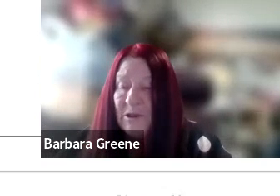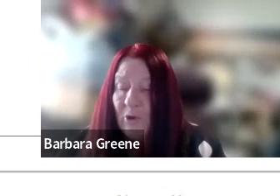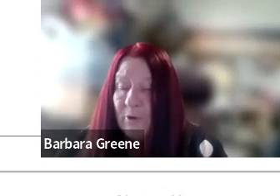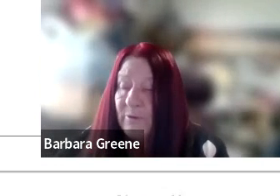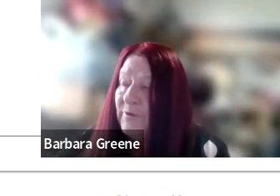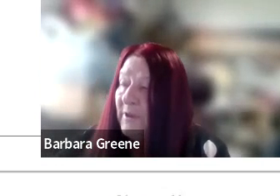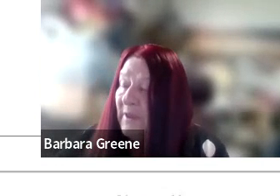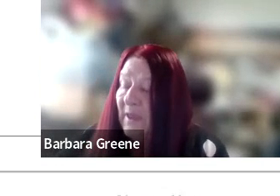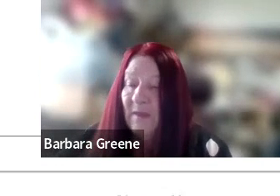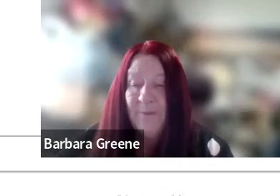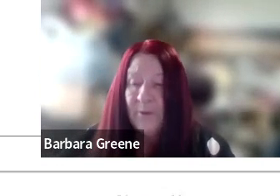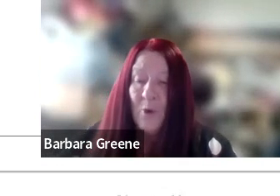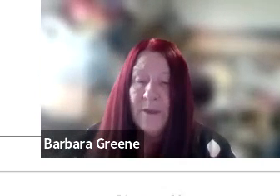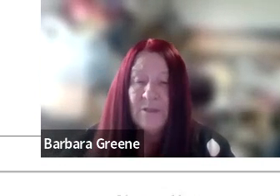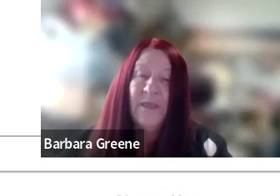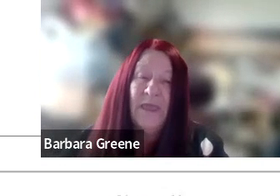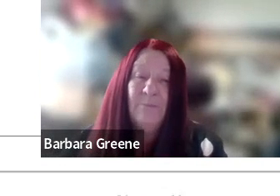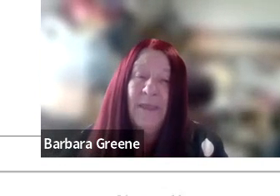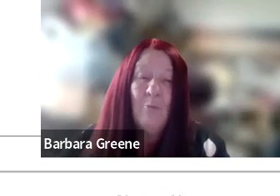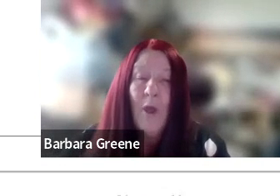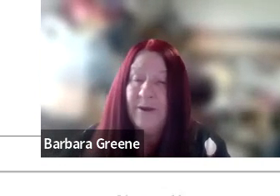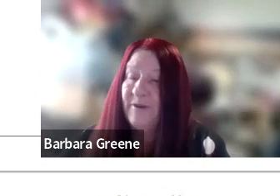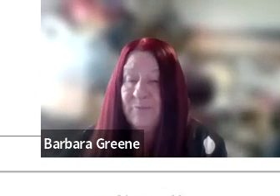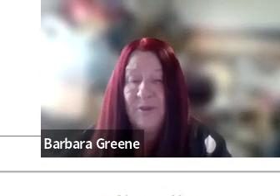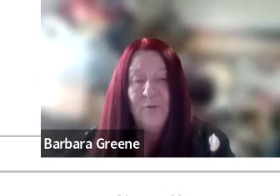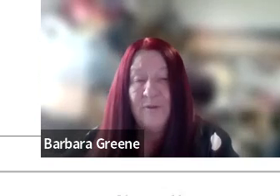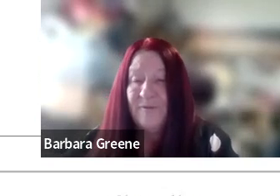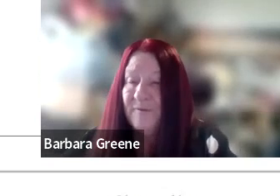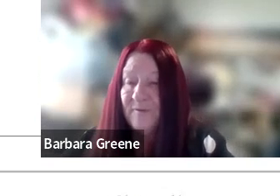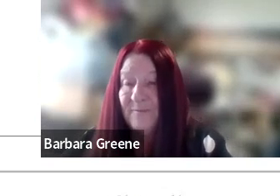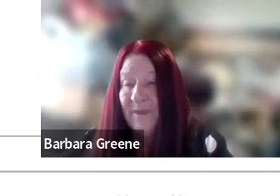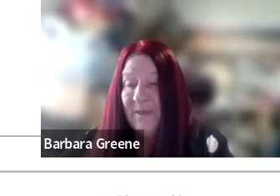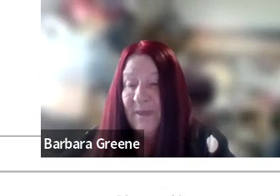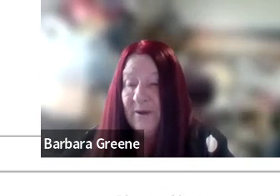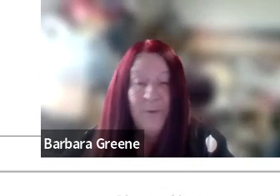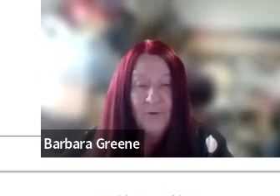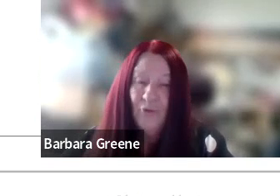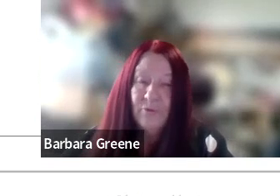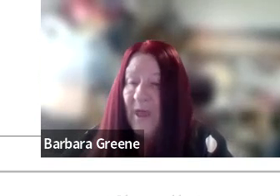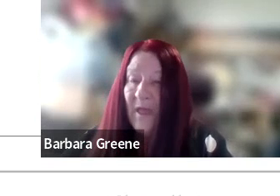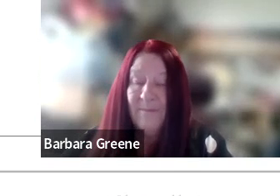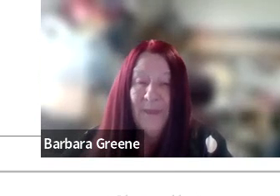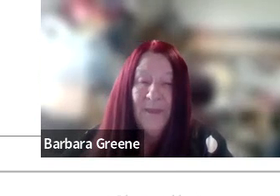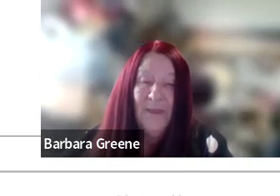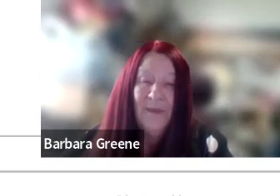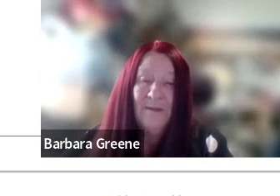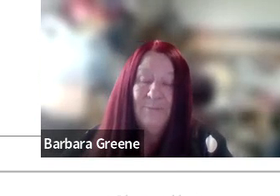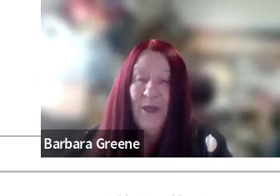they actually learned very quickly and become quite adept at using the system in a very short